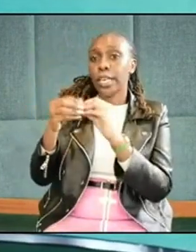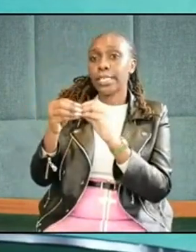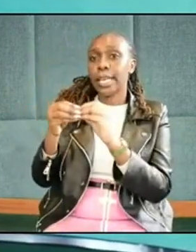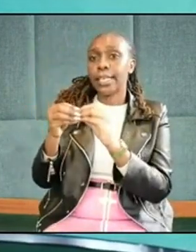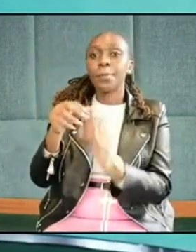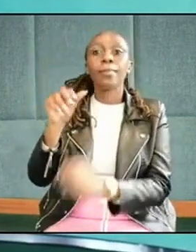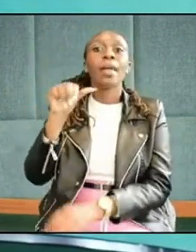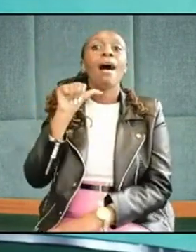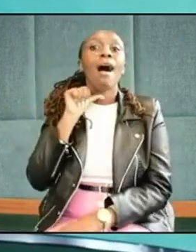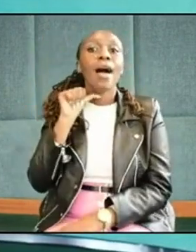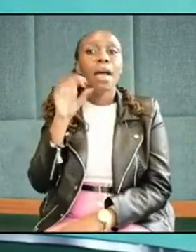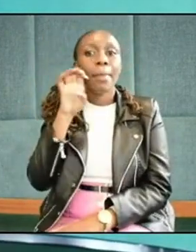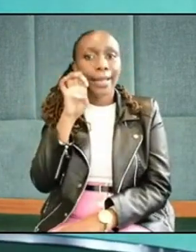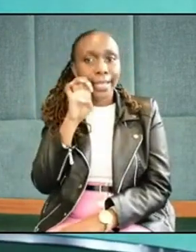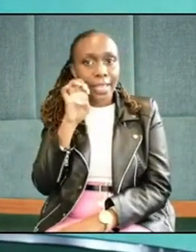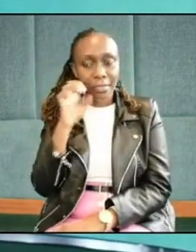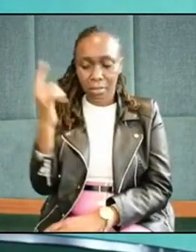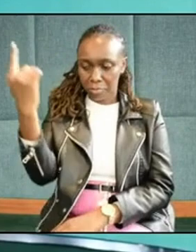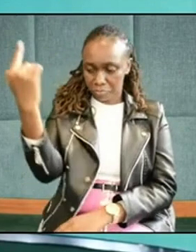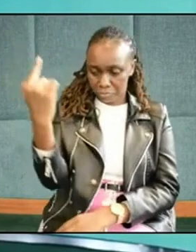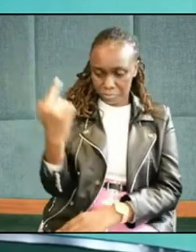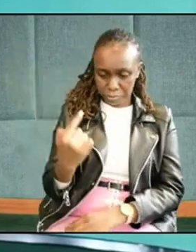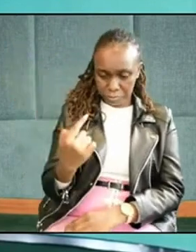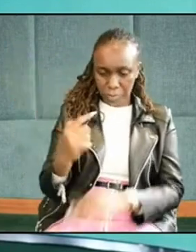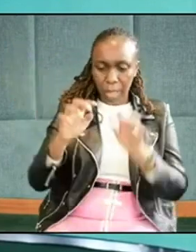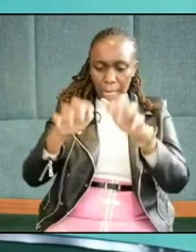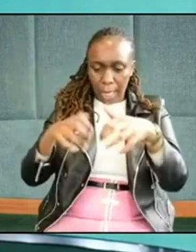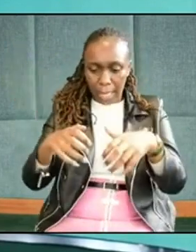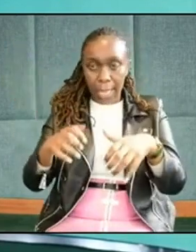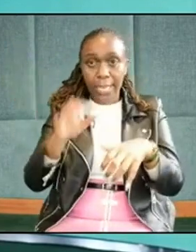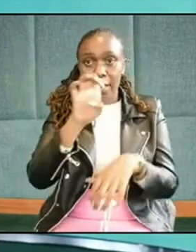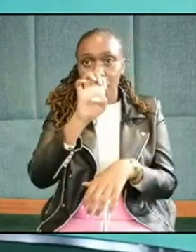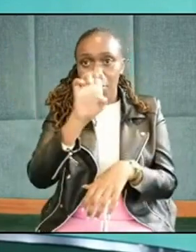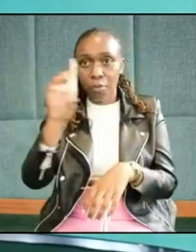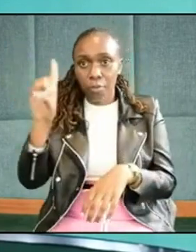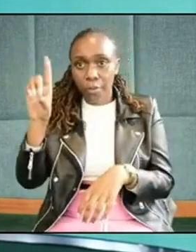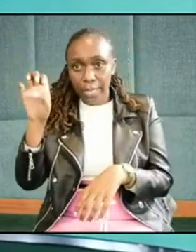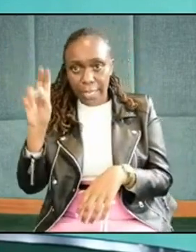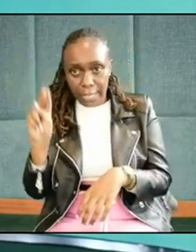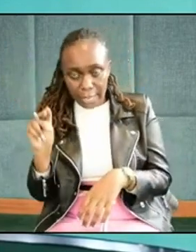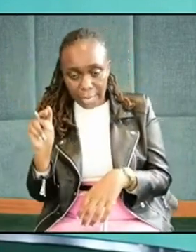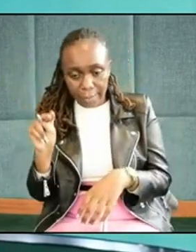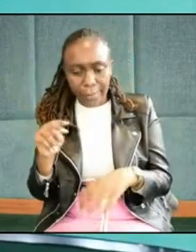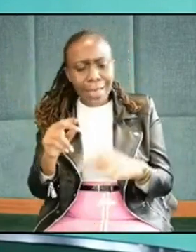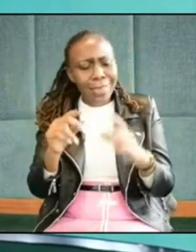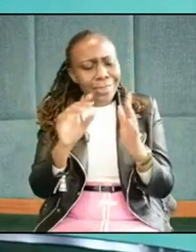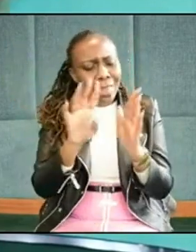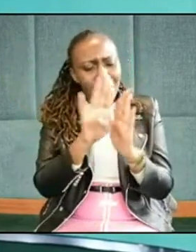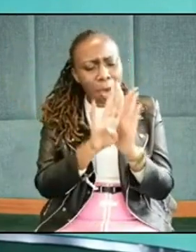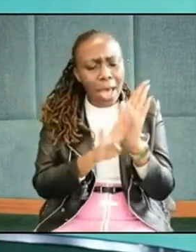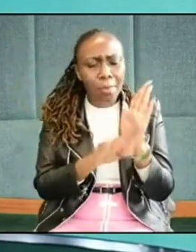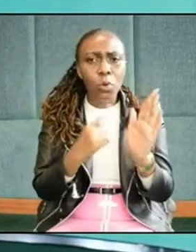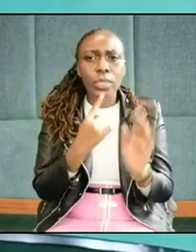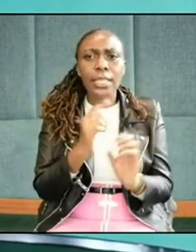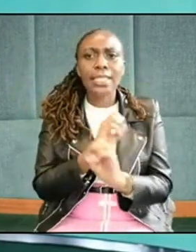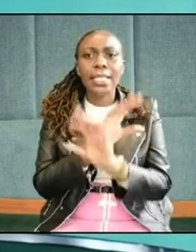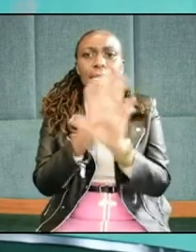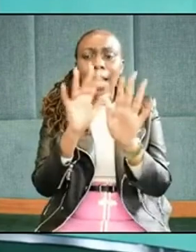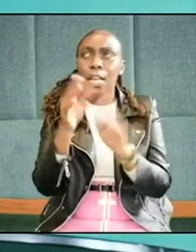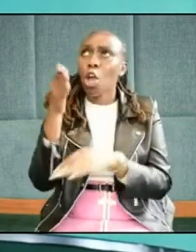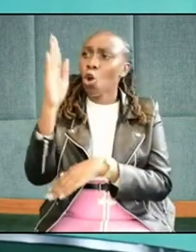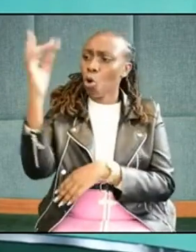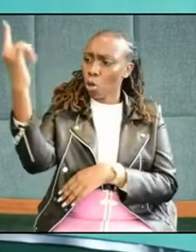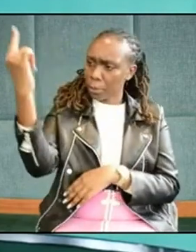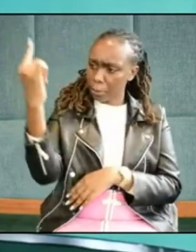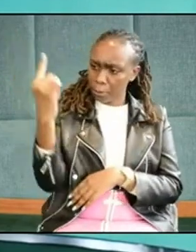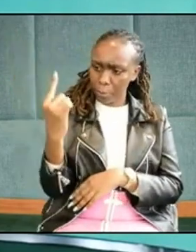Eve, came down to the garden. And when you read verses 28 and 29, the Bible tells me that he came down,